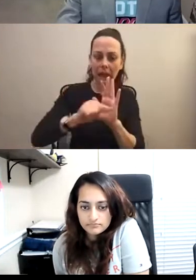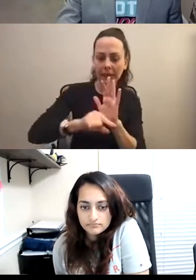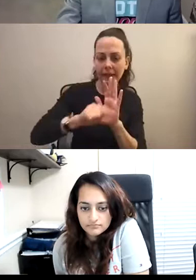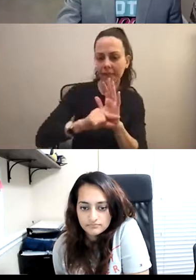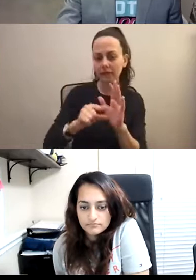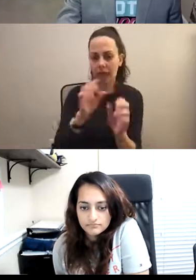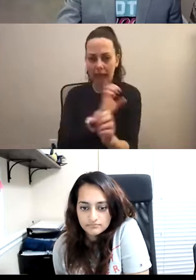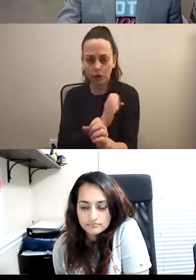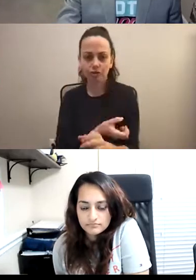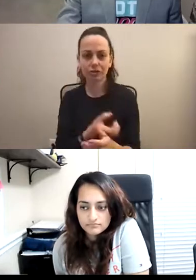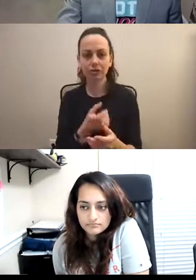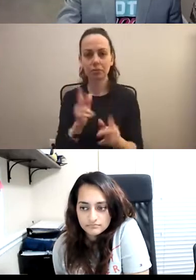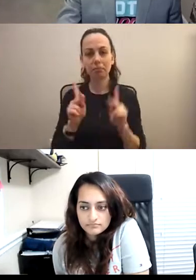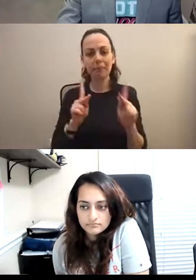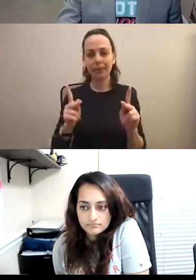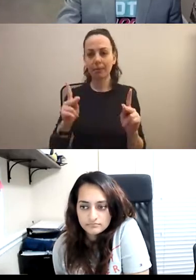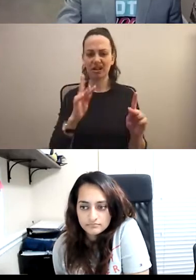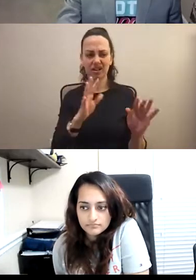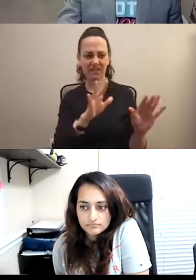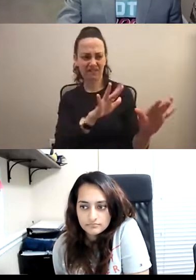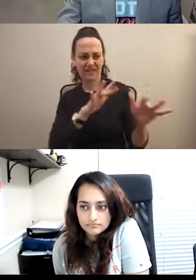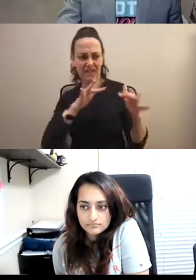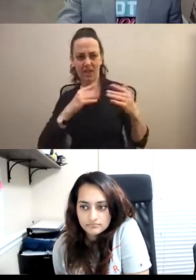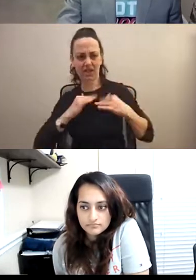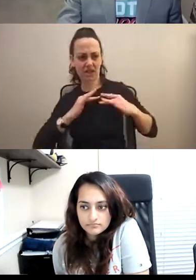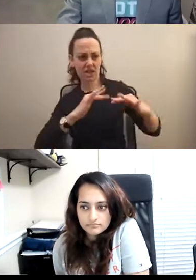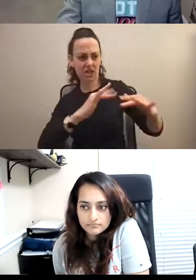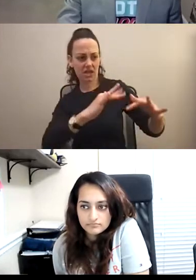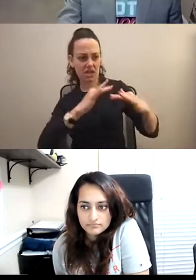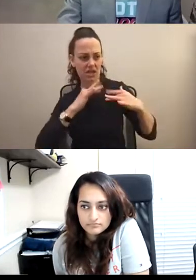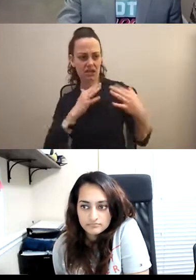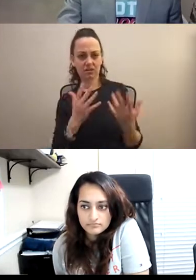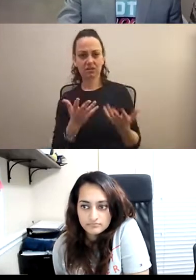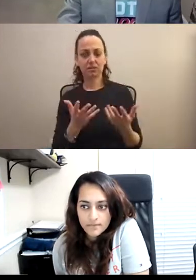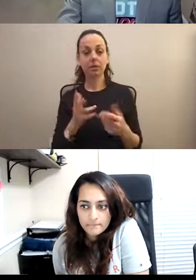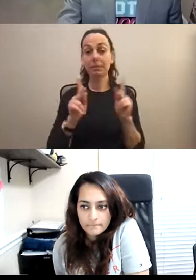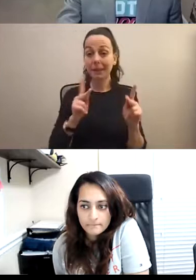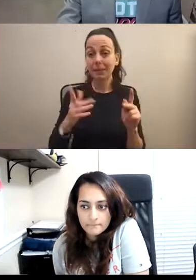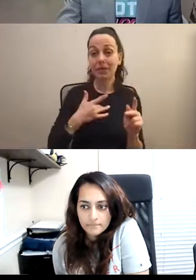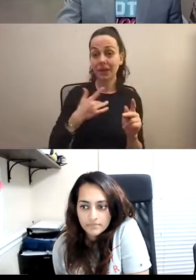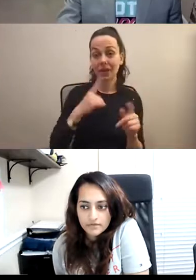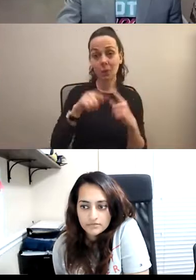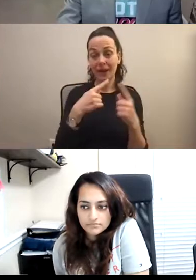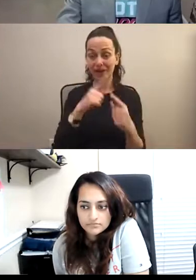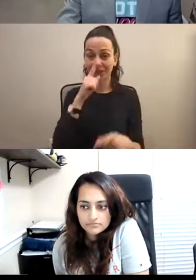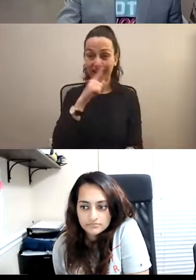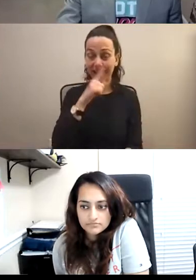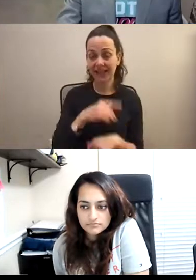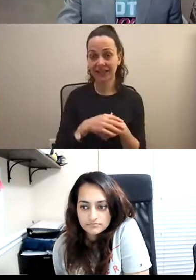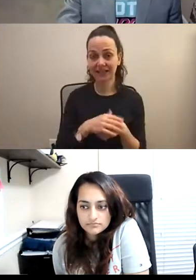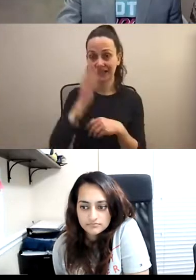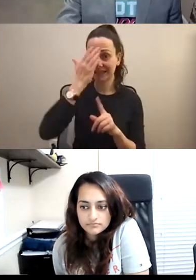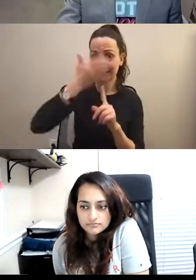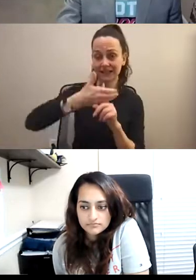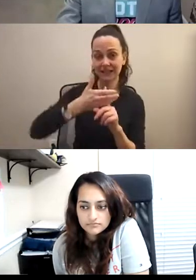energy, people can feel that coming off of you. People can feel when you're being disingenuous because you just want